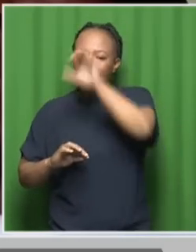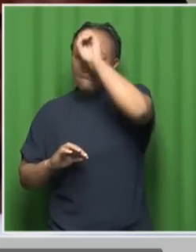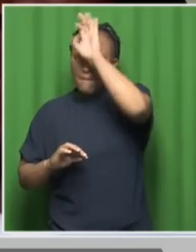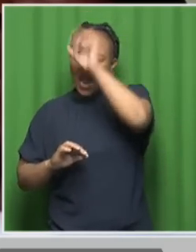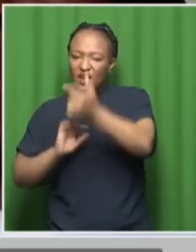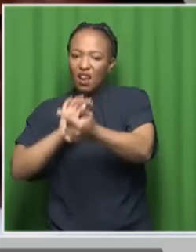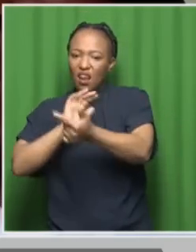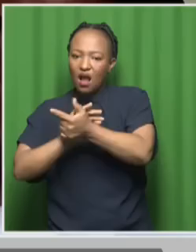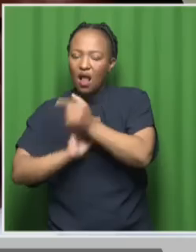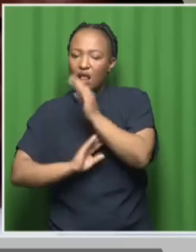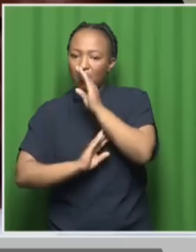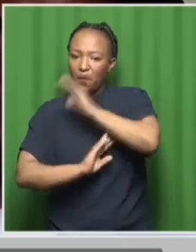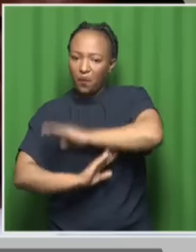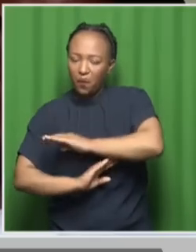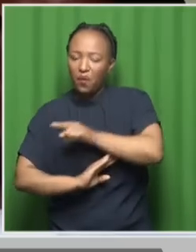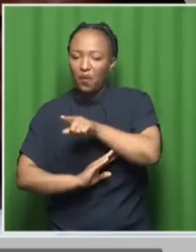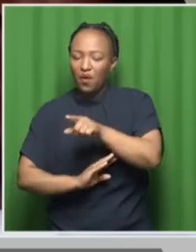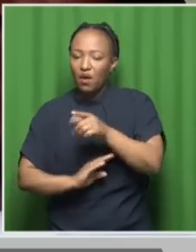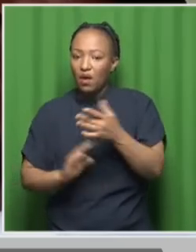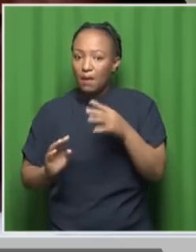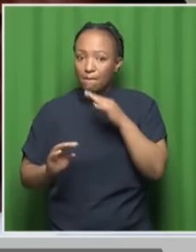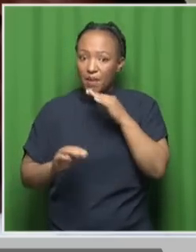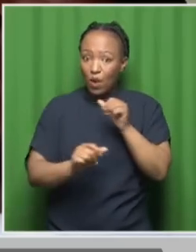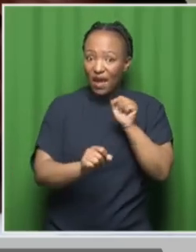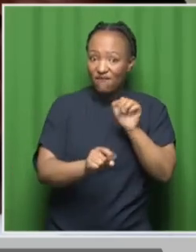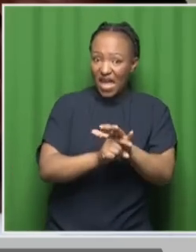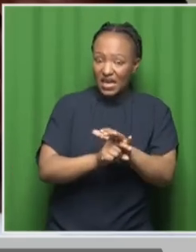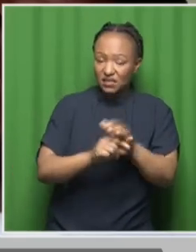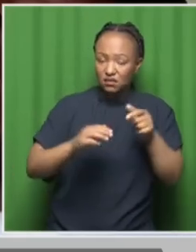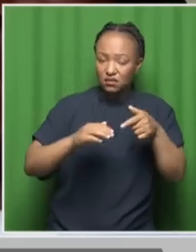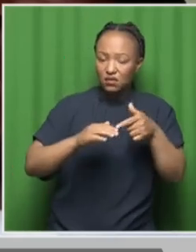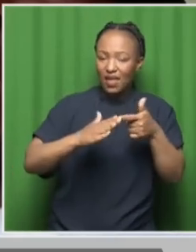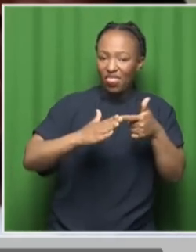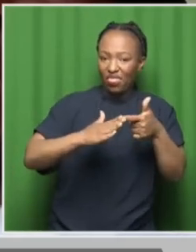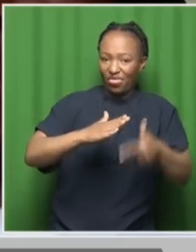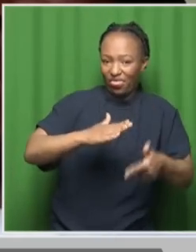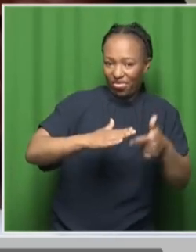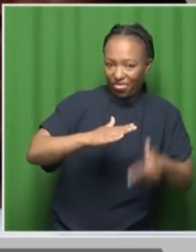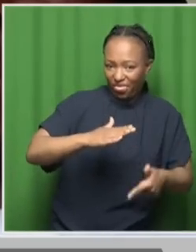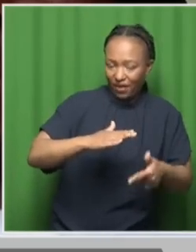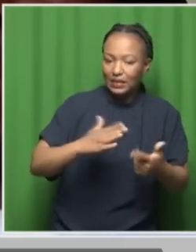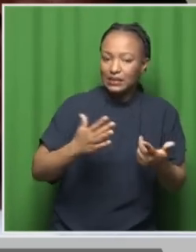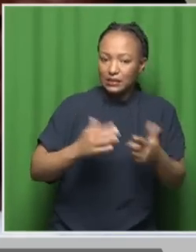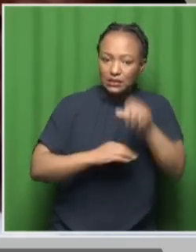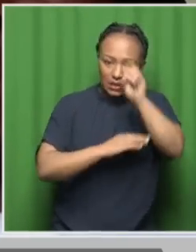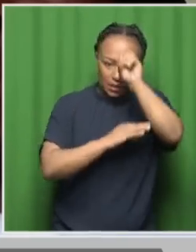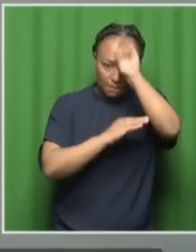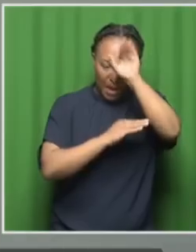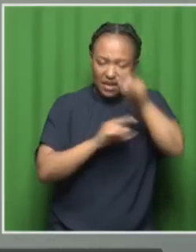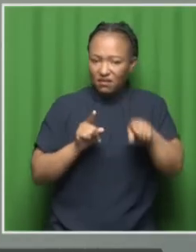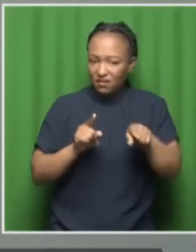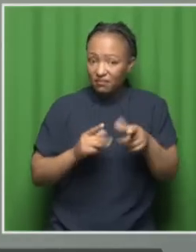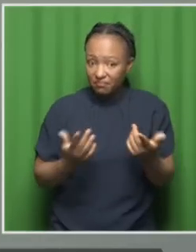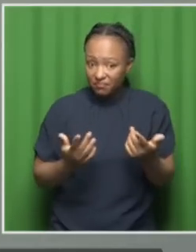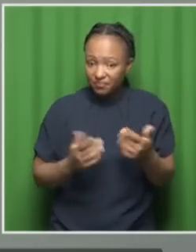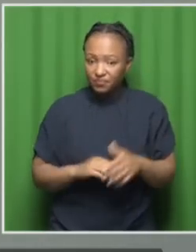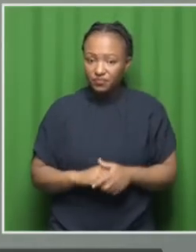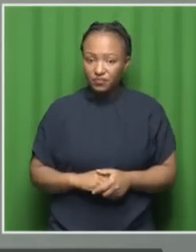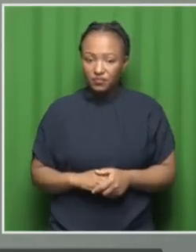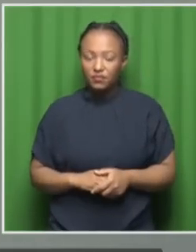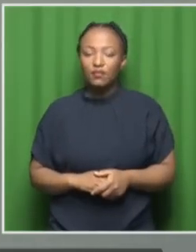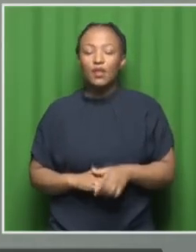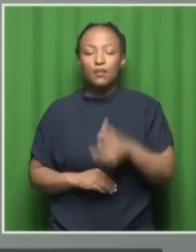Will that affect artisanal mining in any way? Okay, so just to be clear,